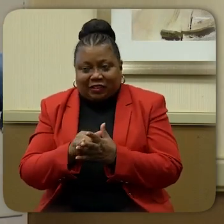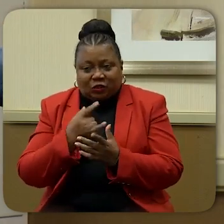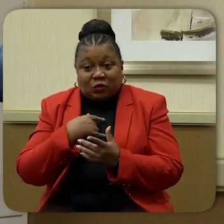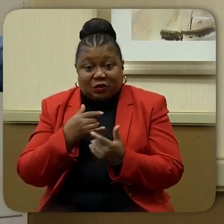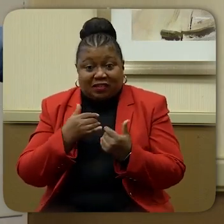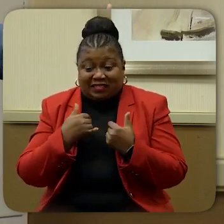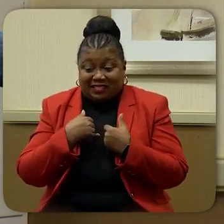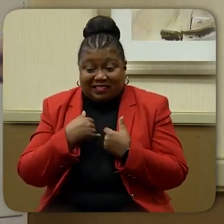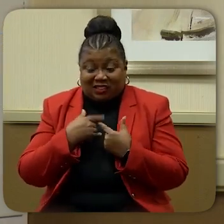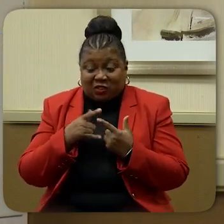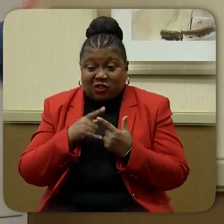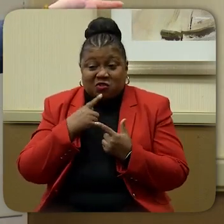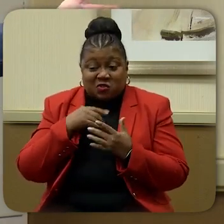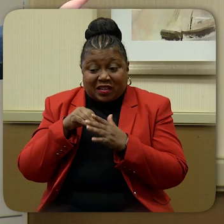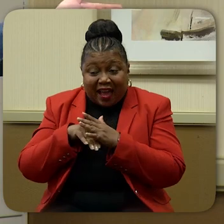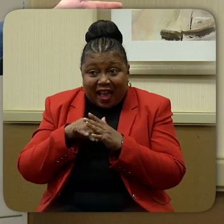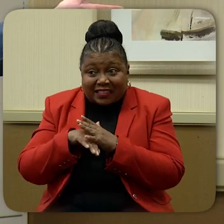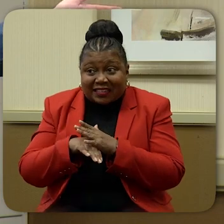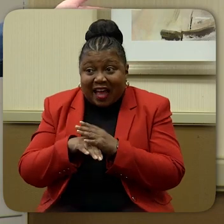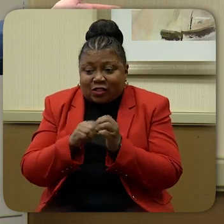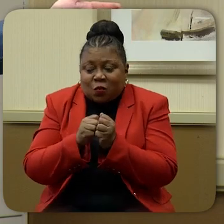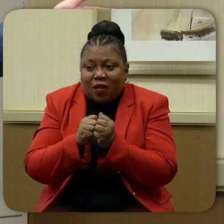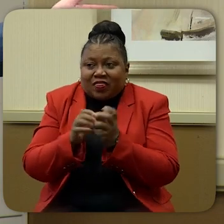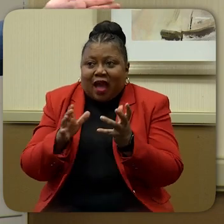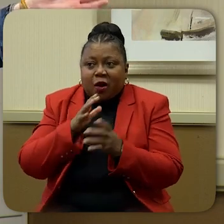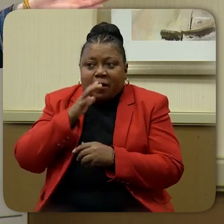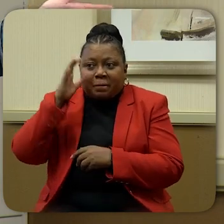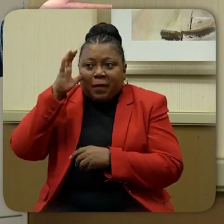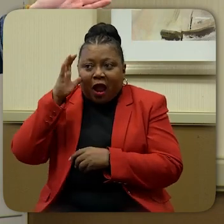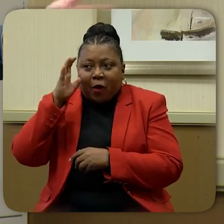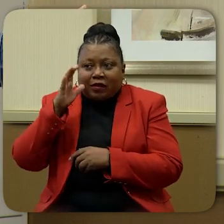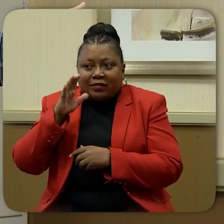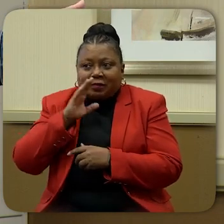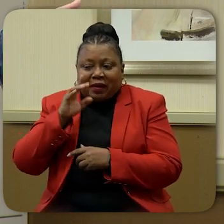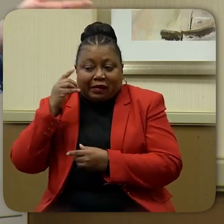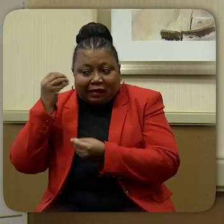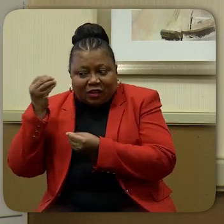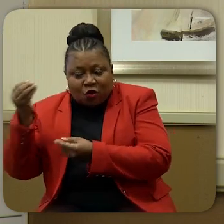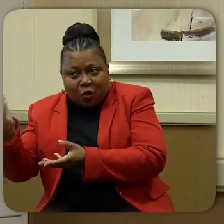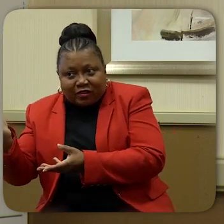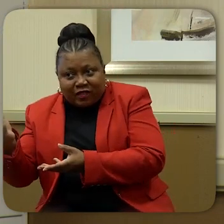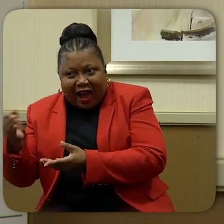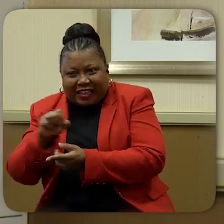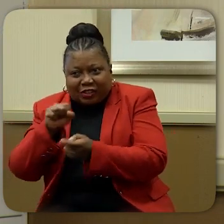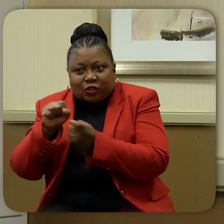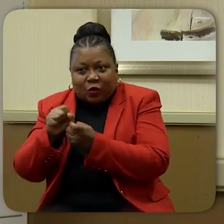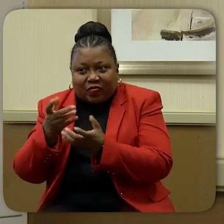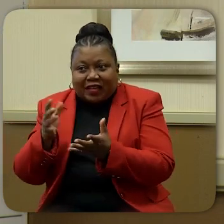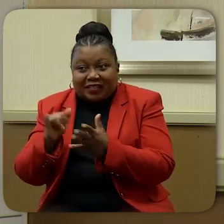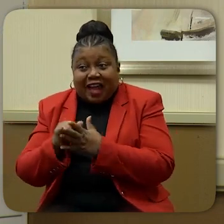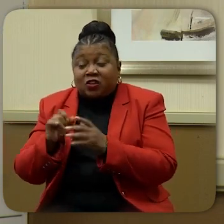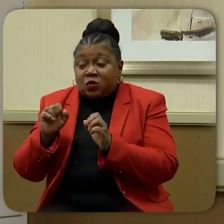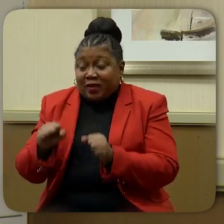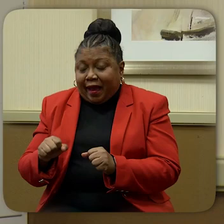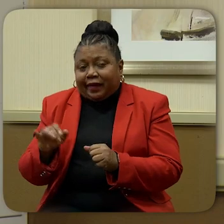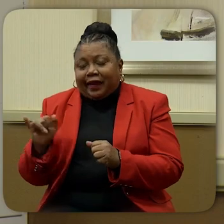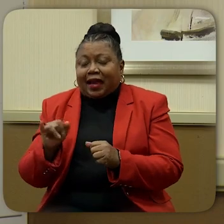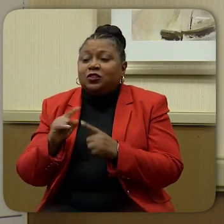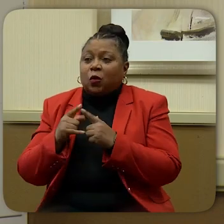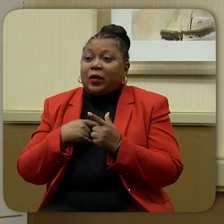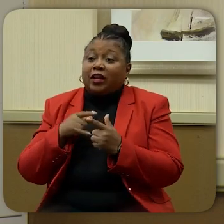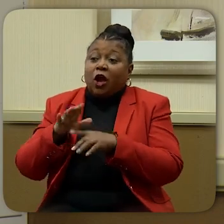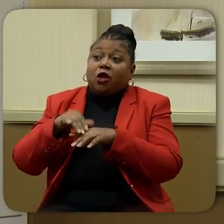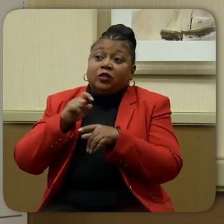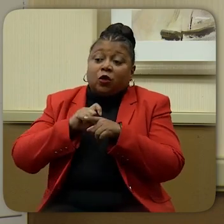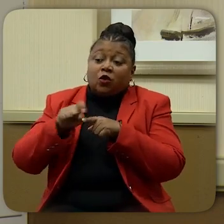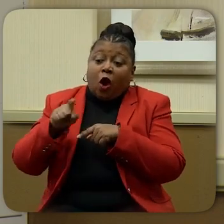can have, that you can access without parents being notified, and there's certain things that you can, like, so we can